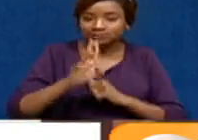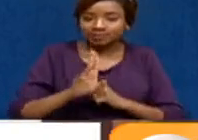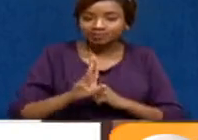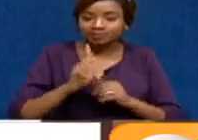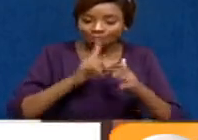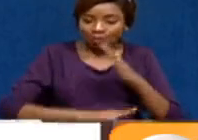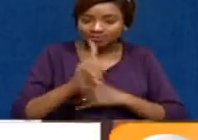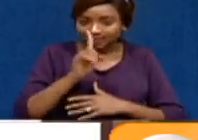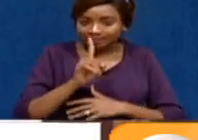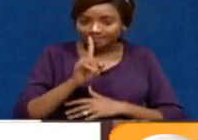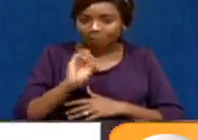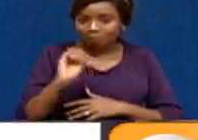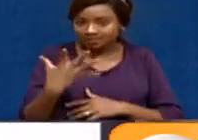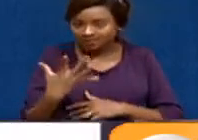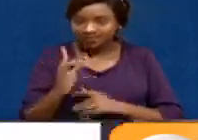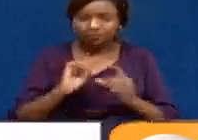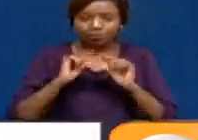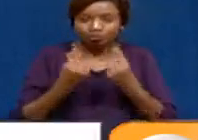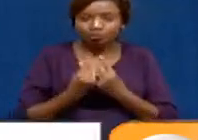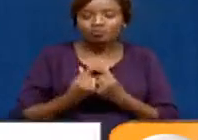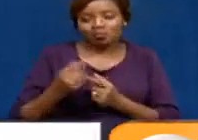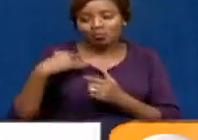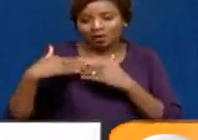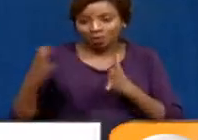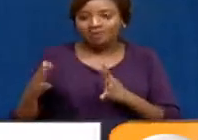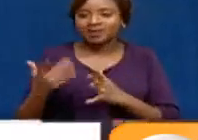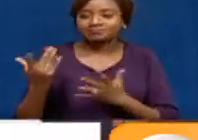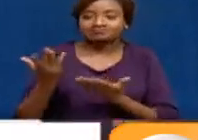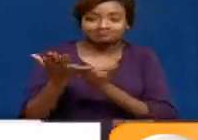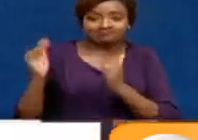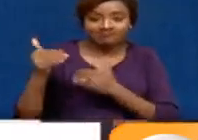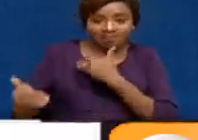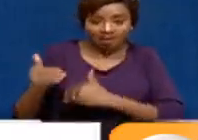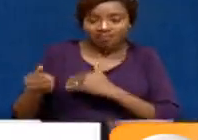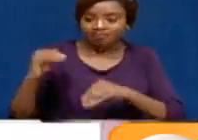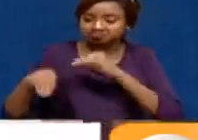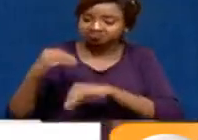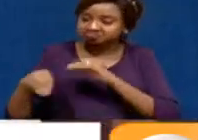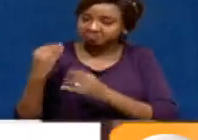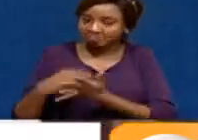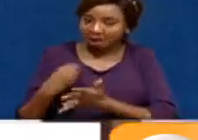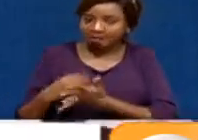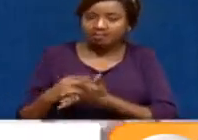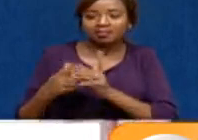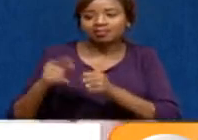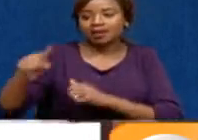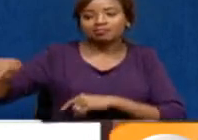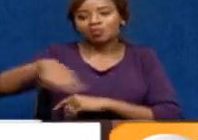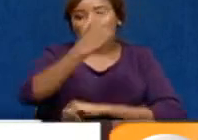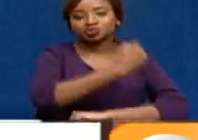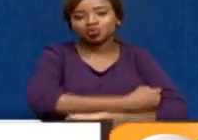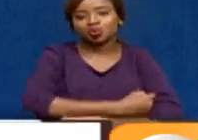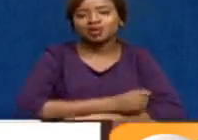maana leo tuko hapa tumefika. Leo tuko na karo, na sare zinapatikana shule na